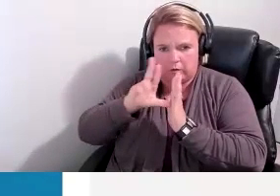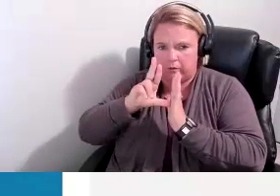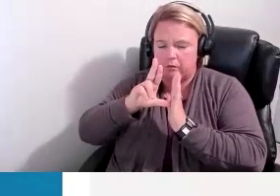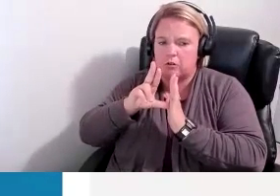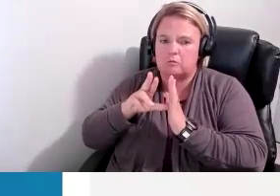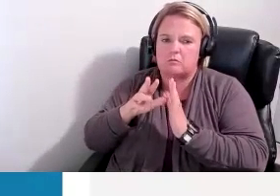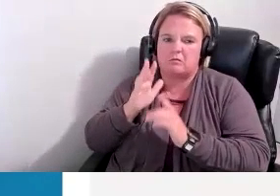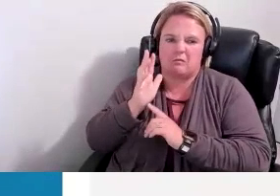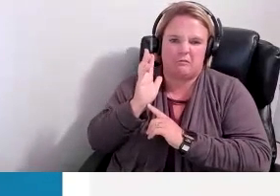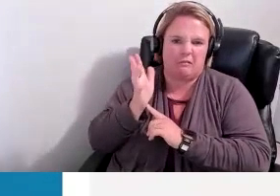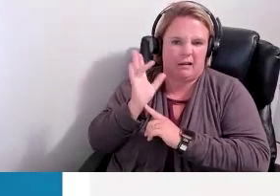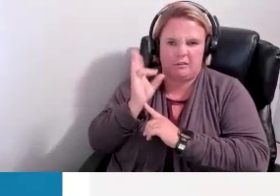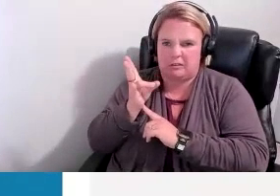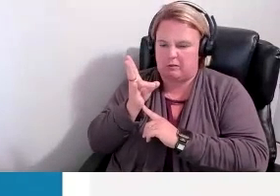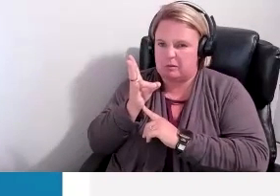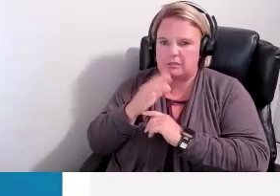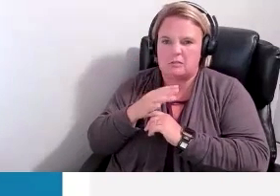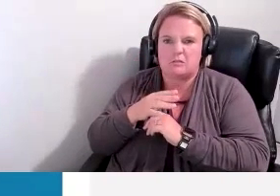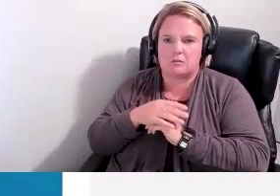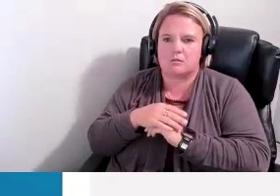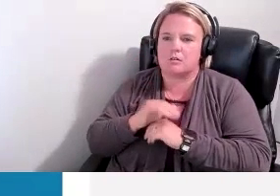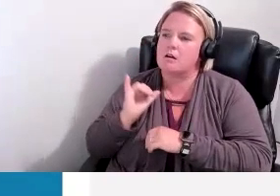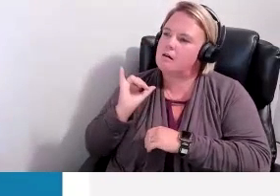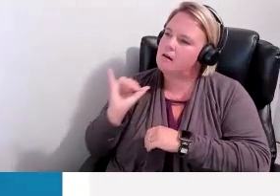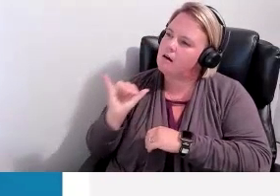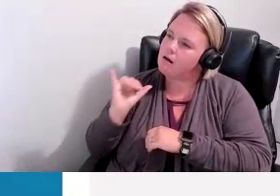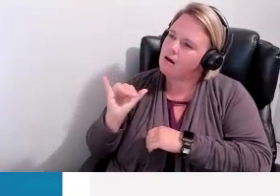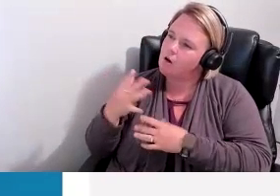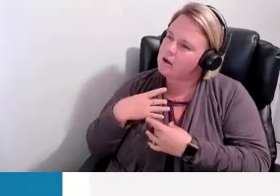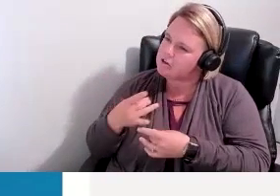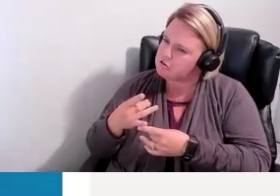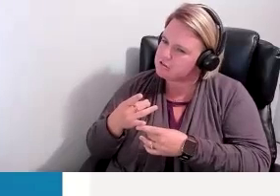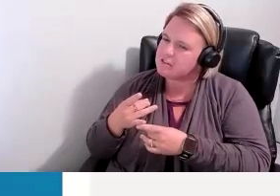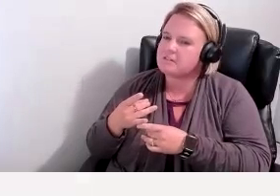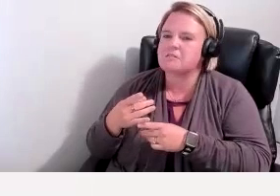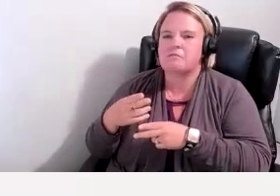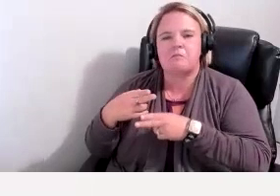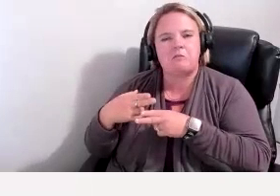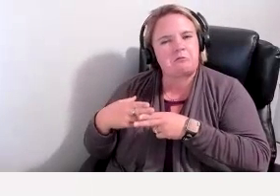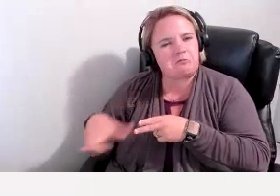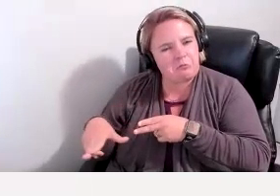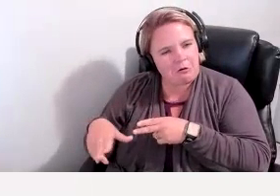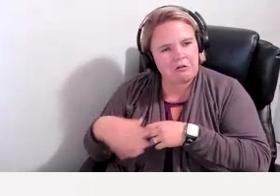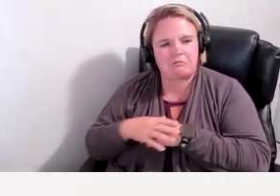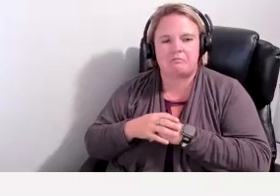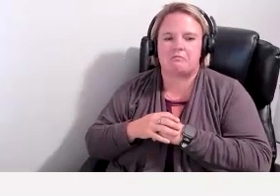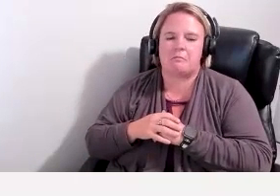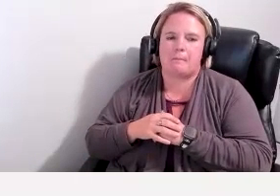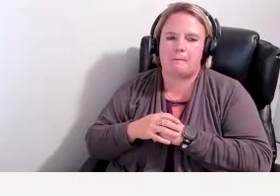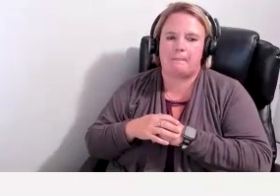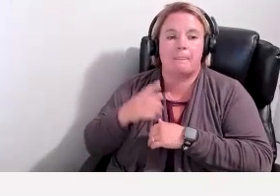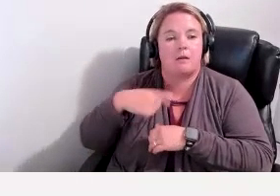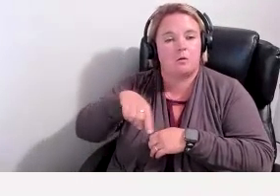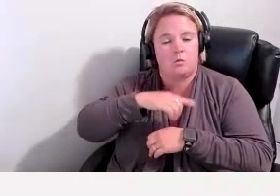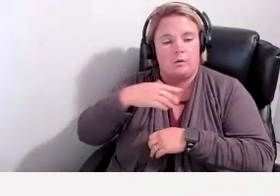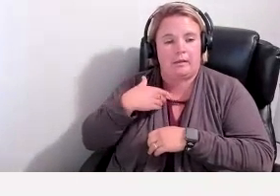from 5 to 7 minutes. Oh, so they're easily digestible. We also created